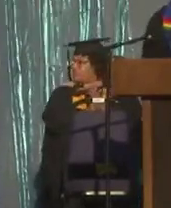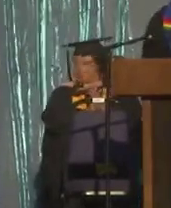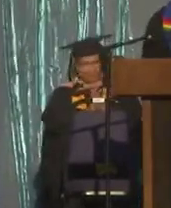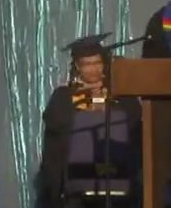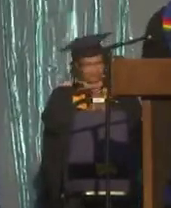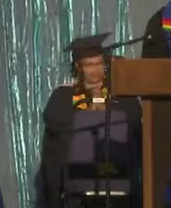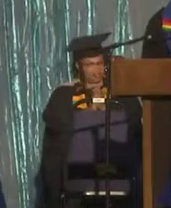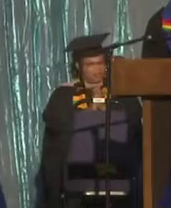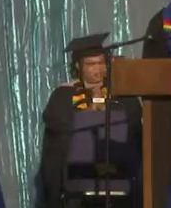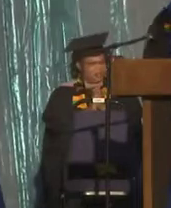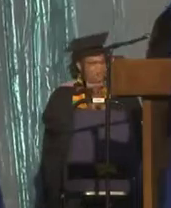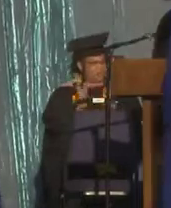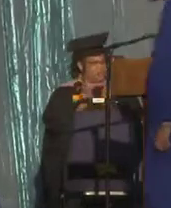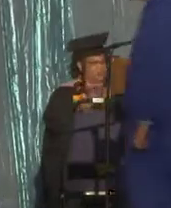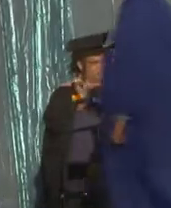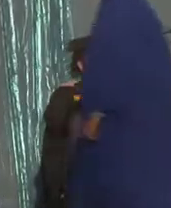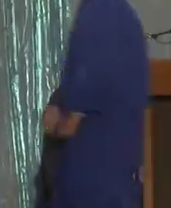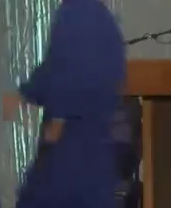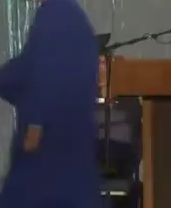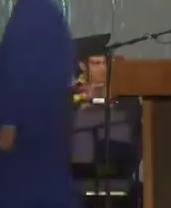Carlos Mercado Perez.